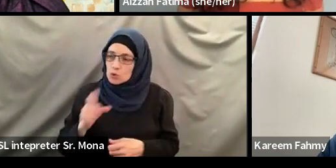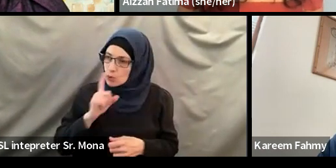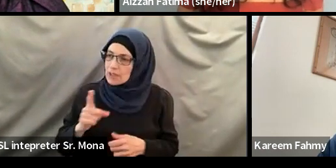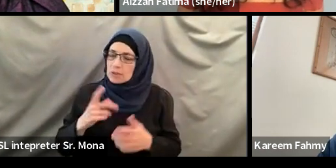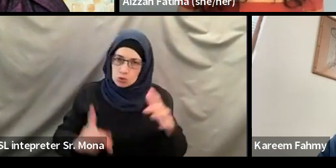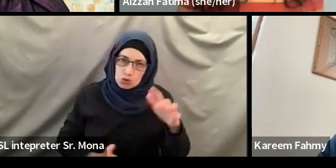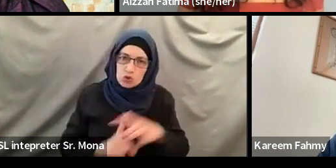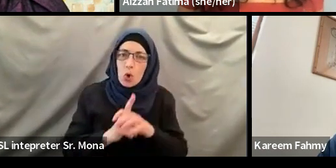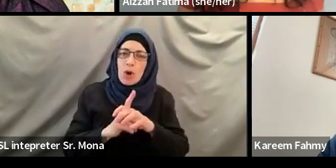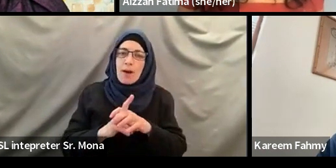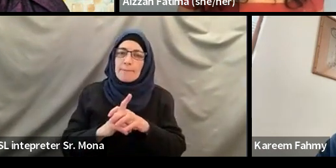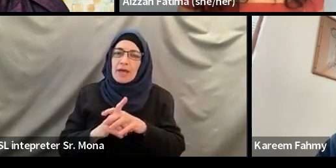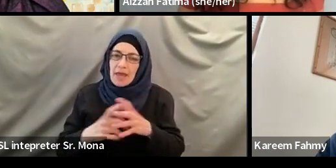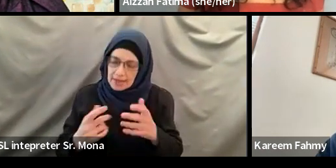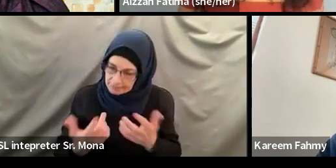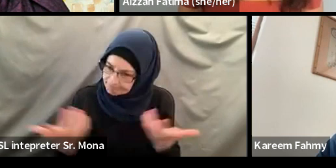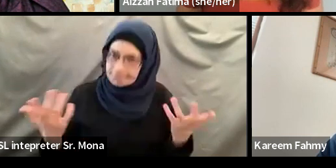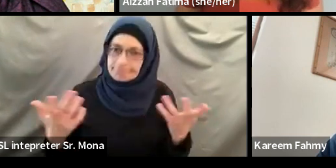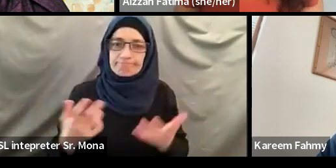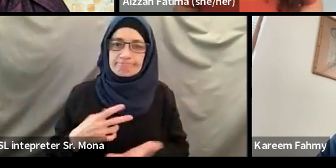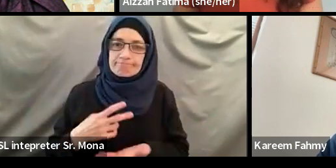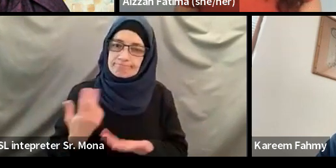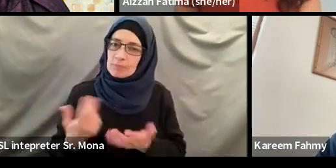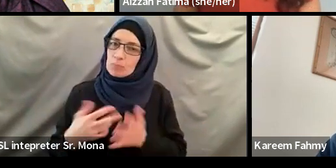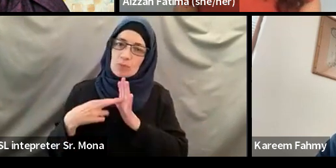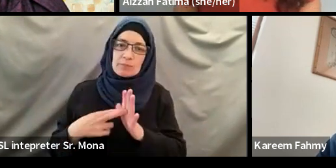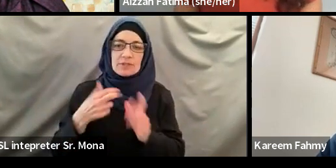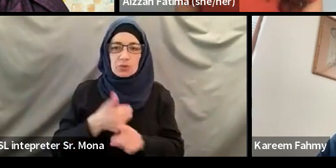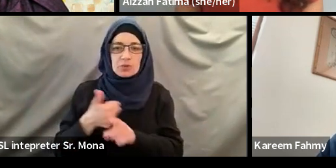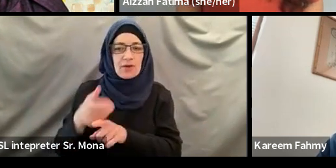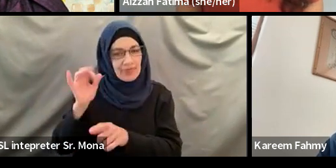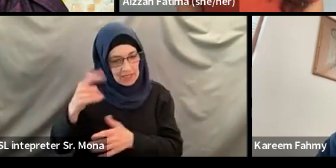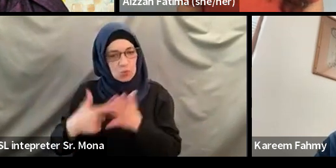like definitely something that I would love to see more of in our community.